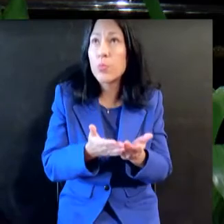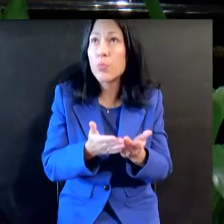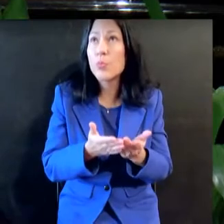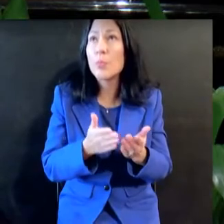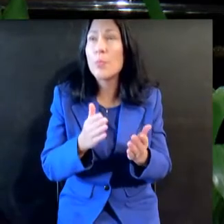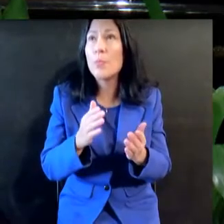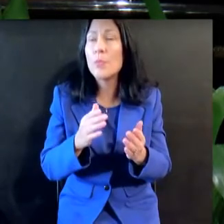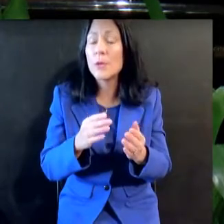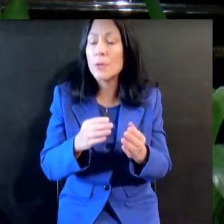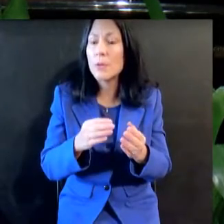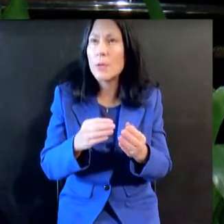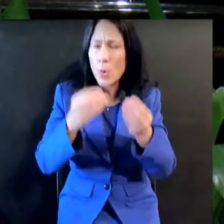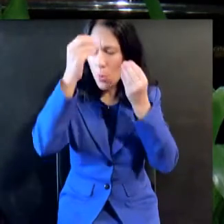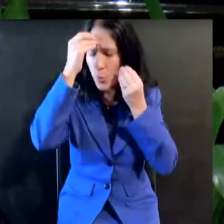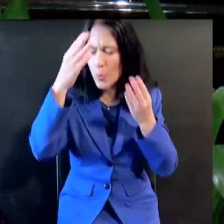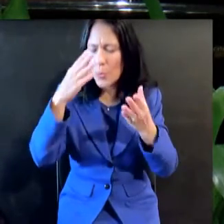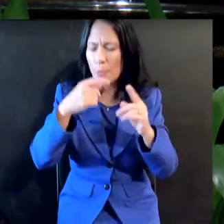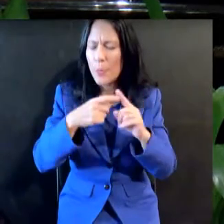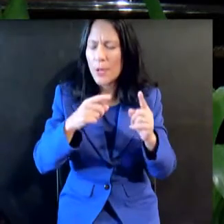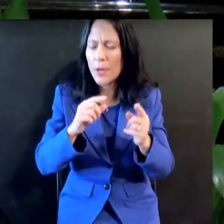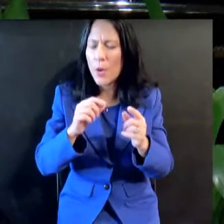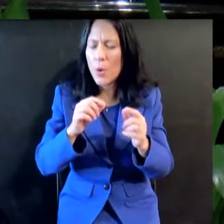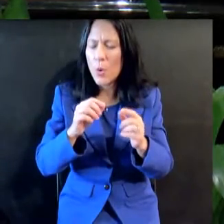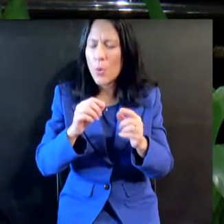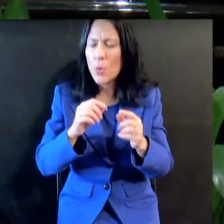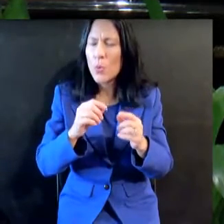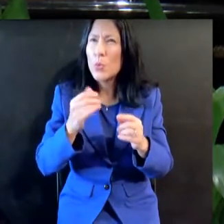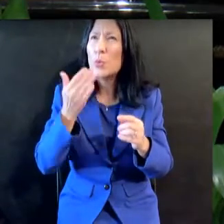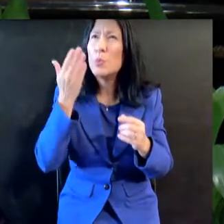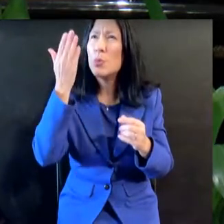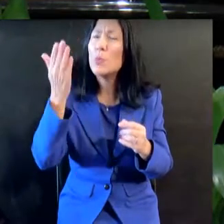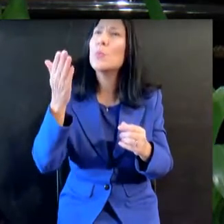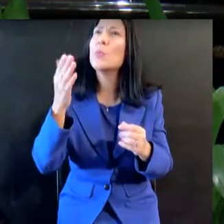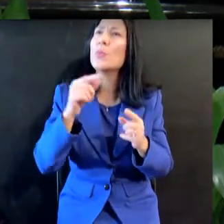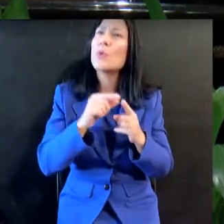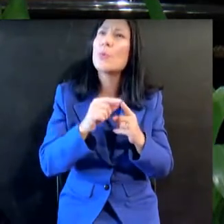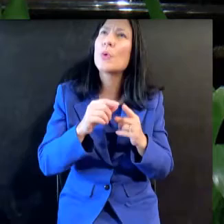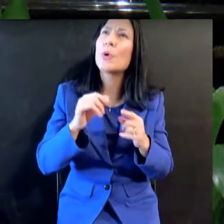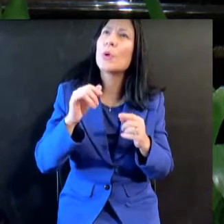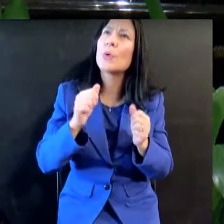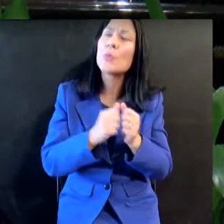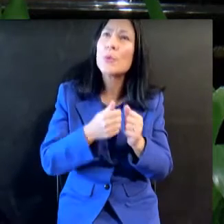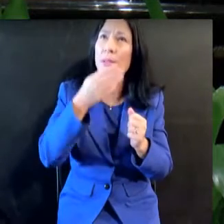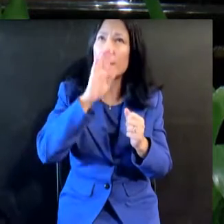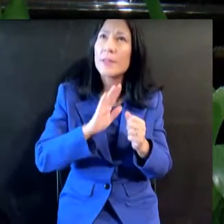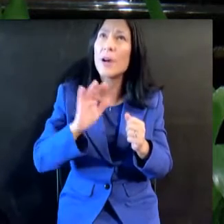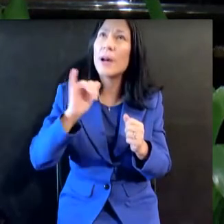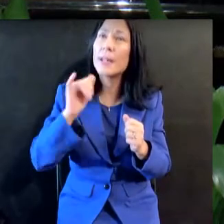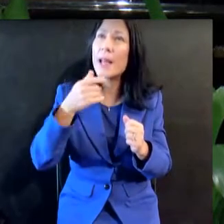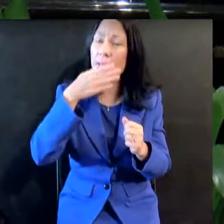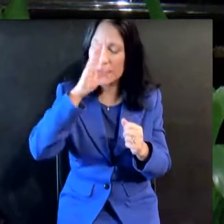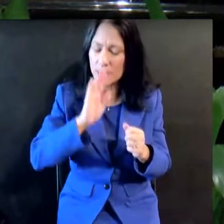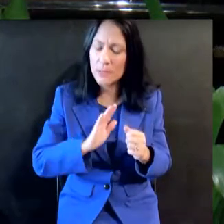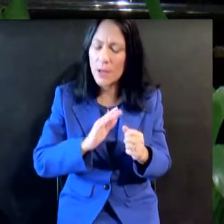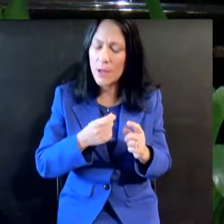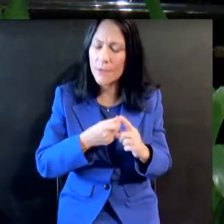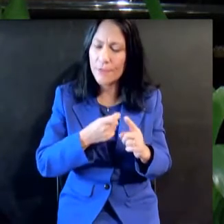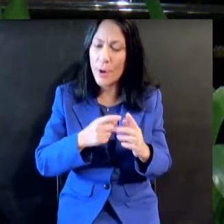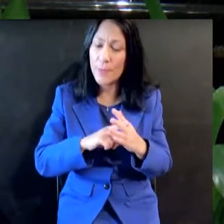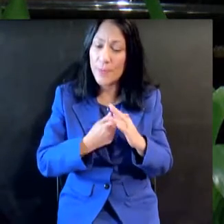existed with God and as God from the beginning, from before the